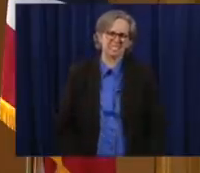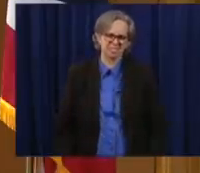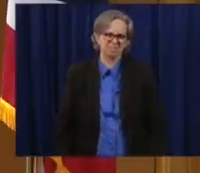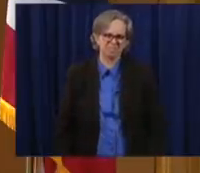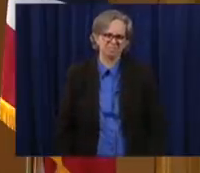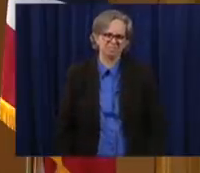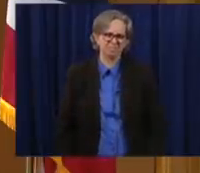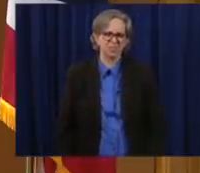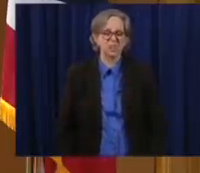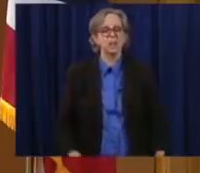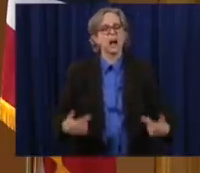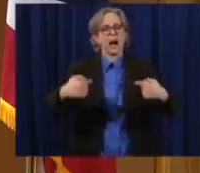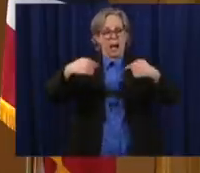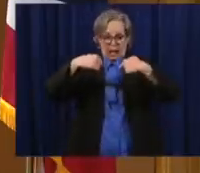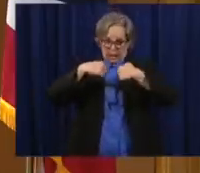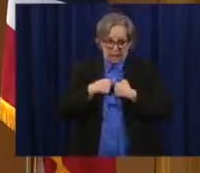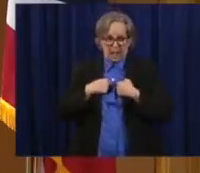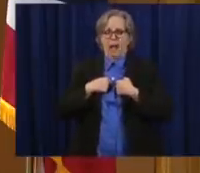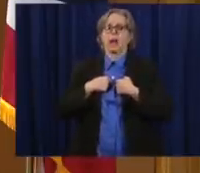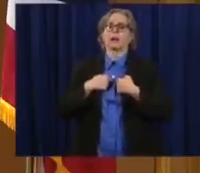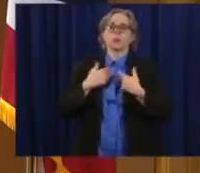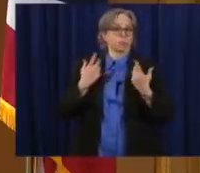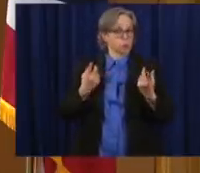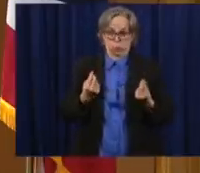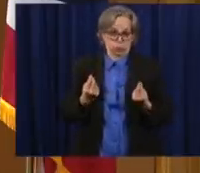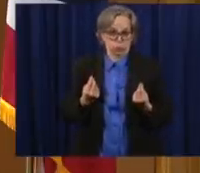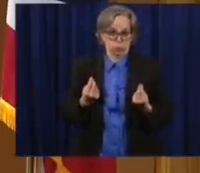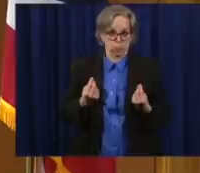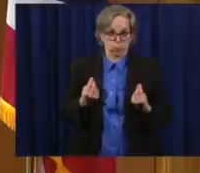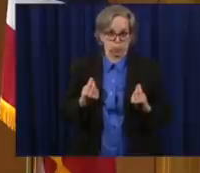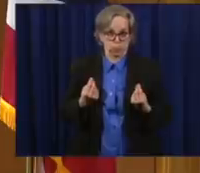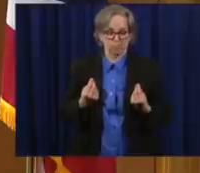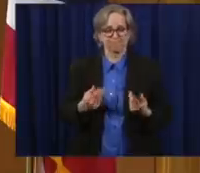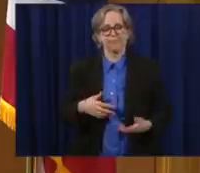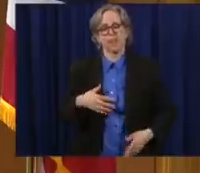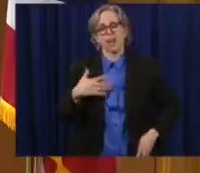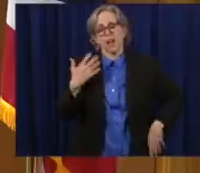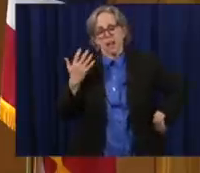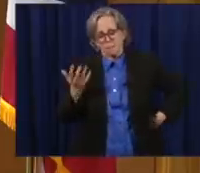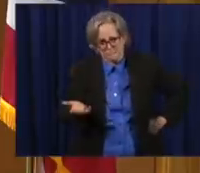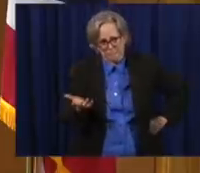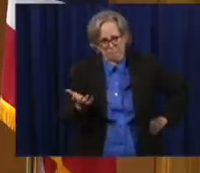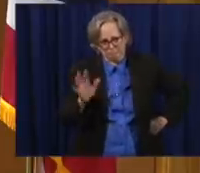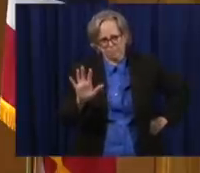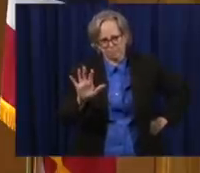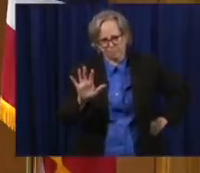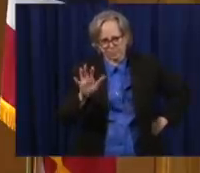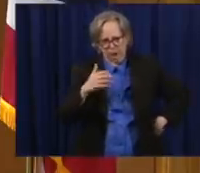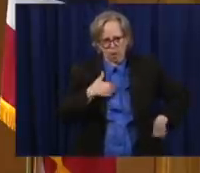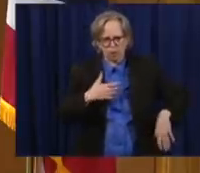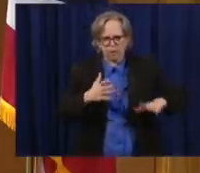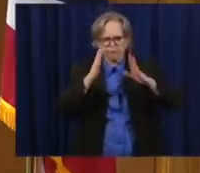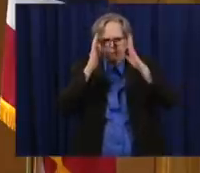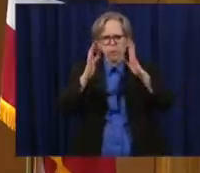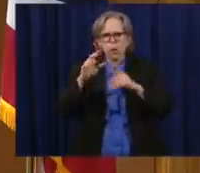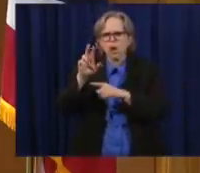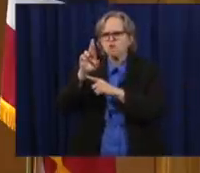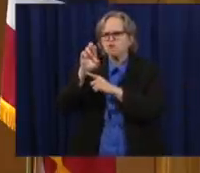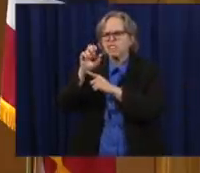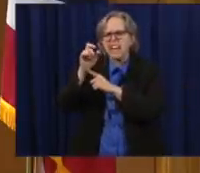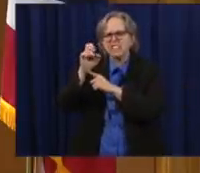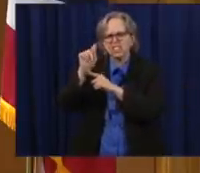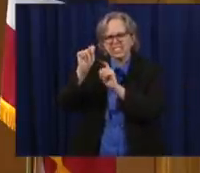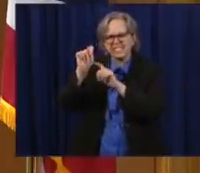do is today work on the reagent issue a little bit. Again, we're waiting